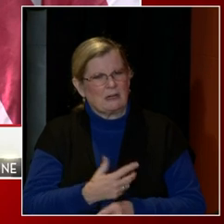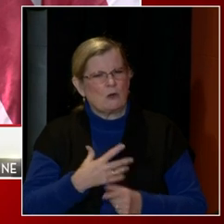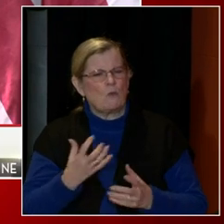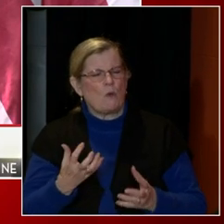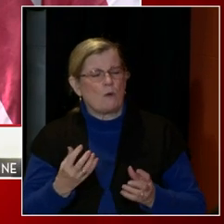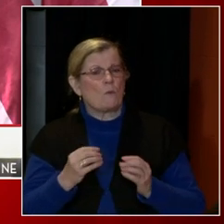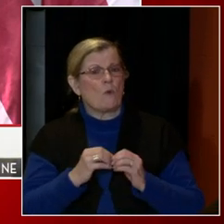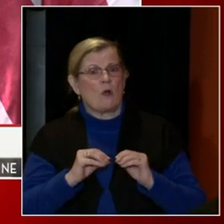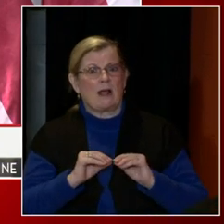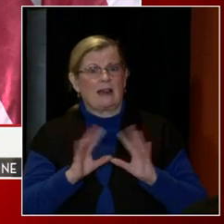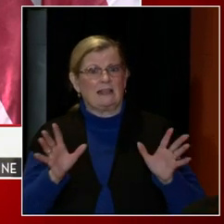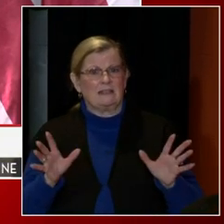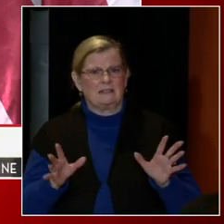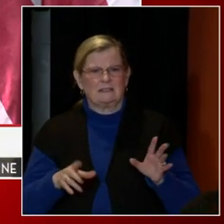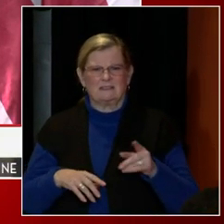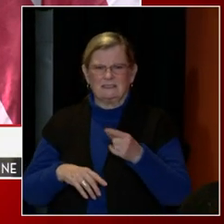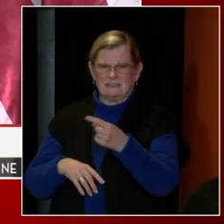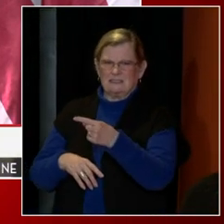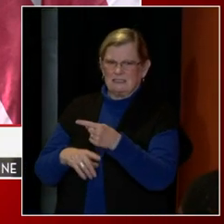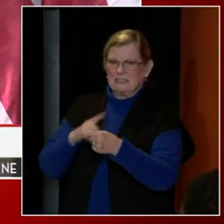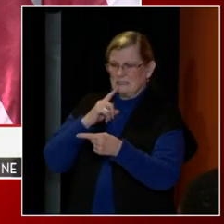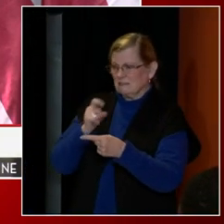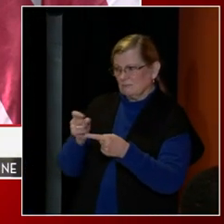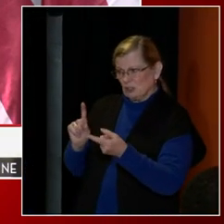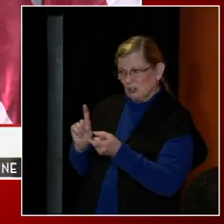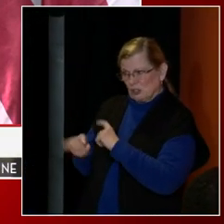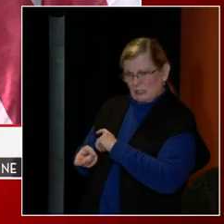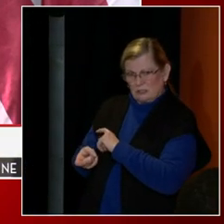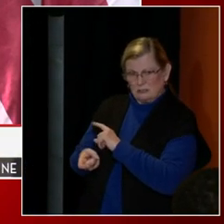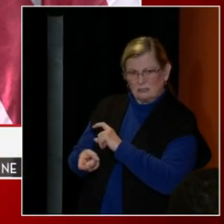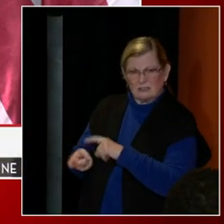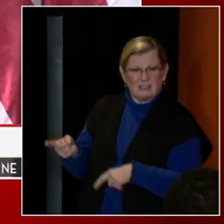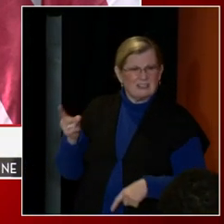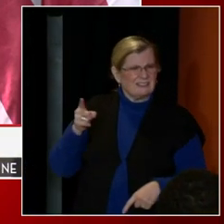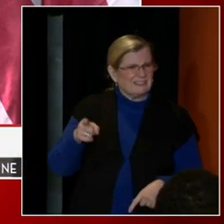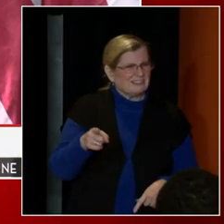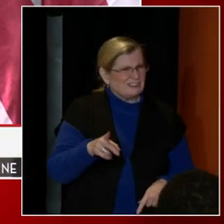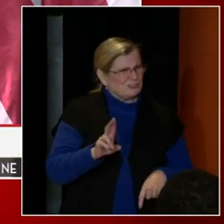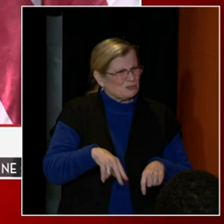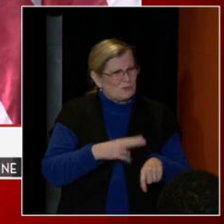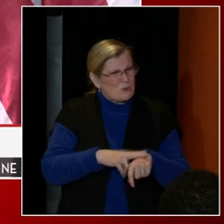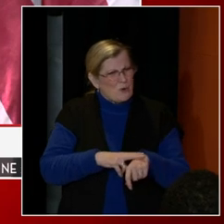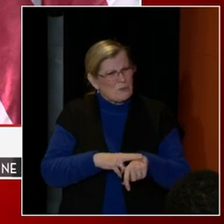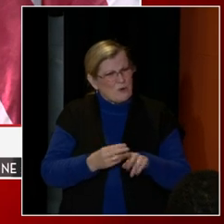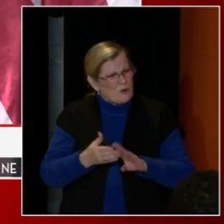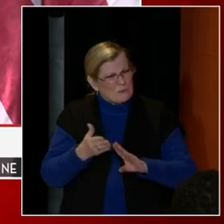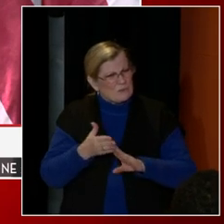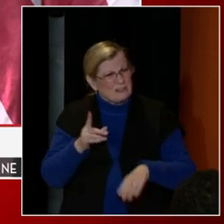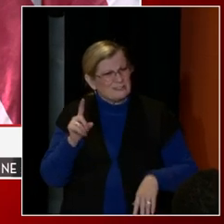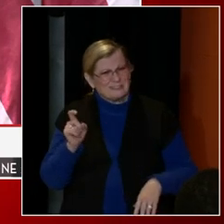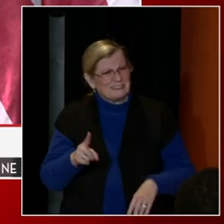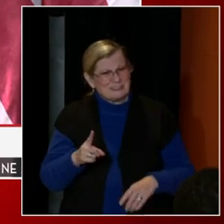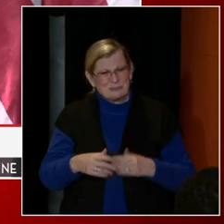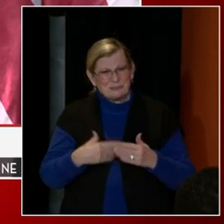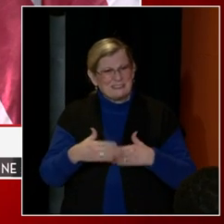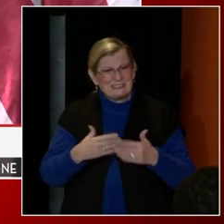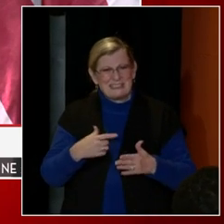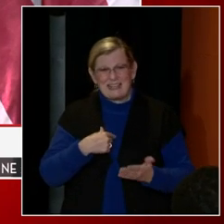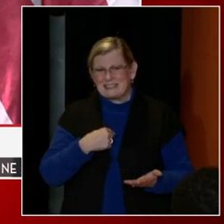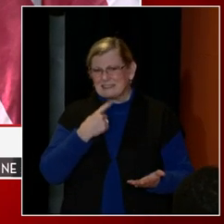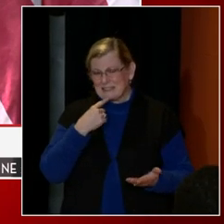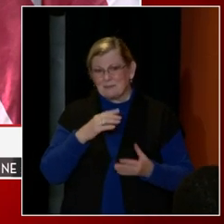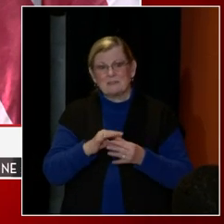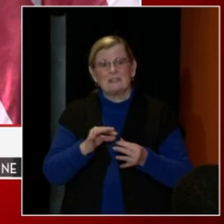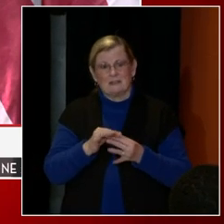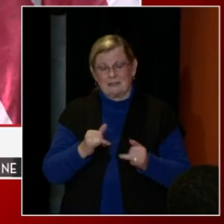like this is a change. This isn't. It is a change. Okay, well, you had said this is normal. This is the same operating procedures at grocery stores. I'm saying I think that there will